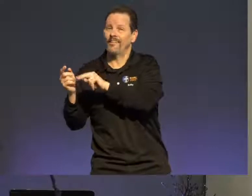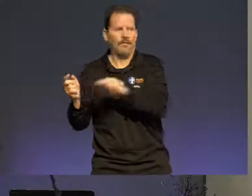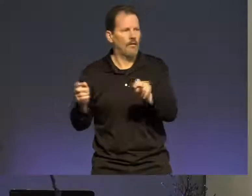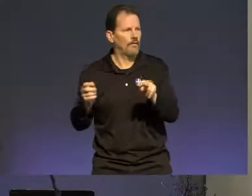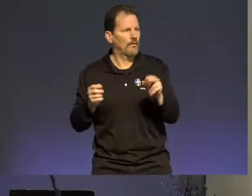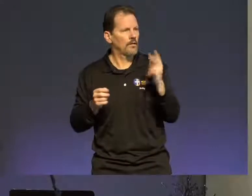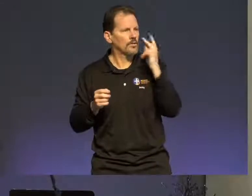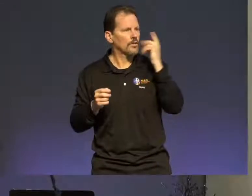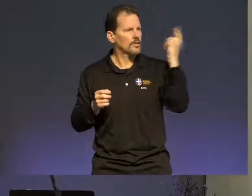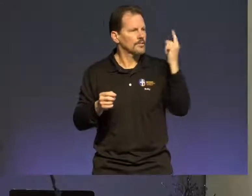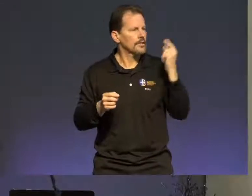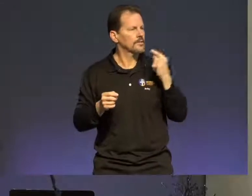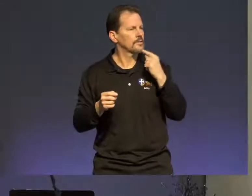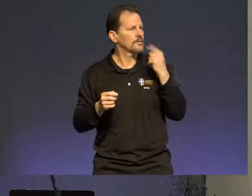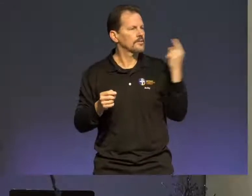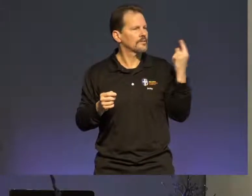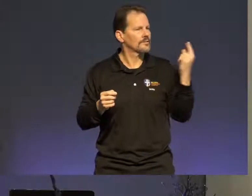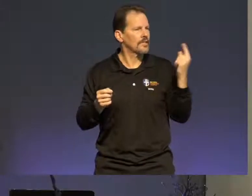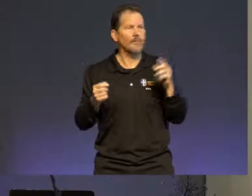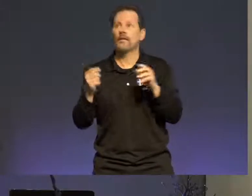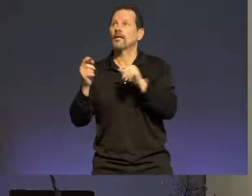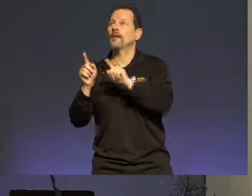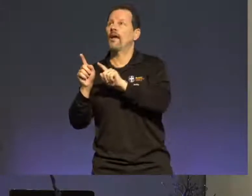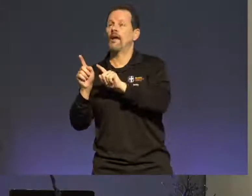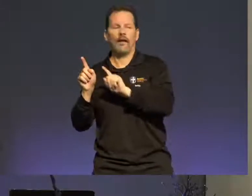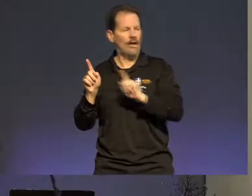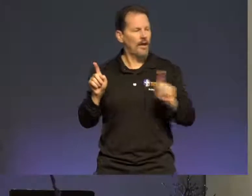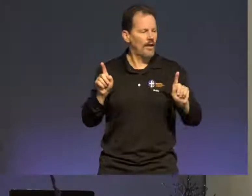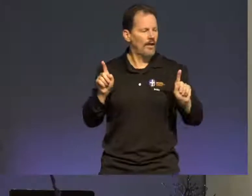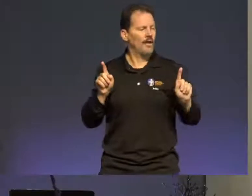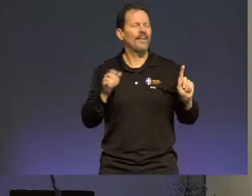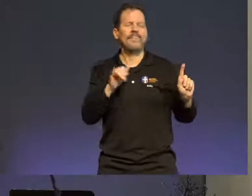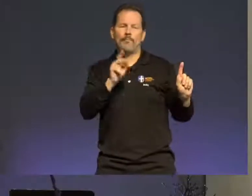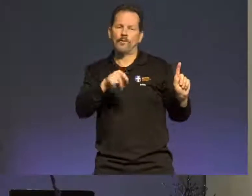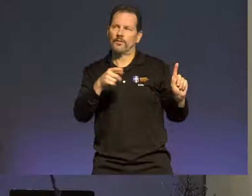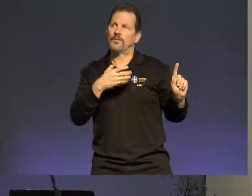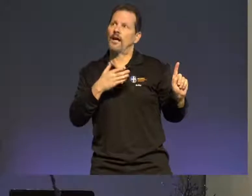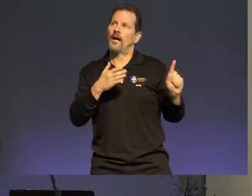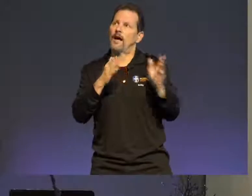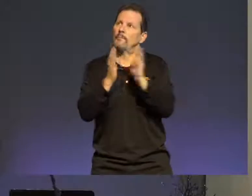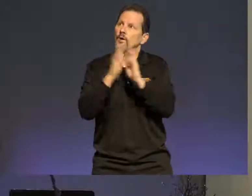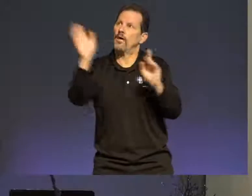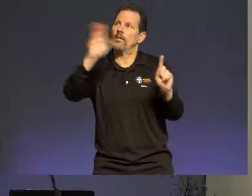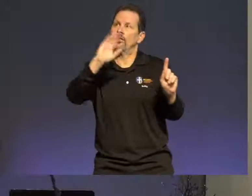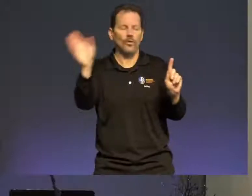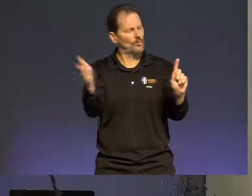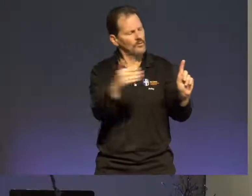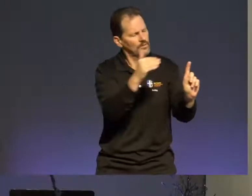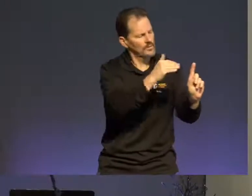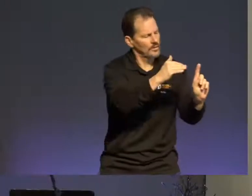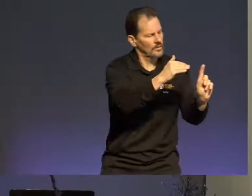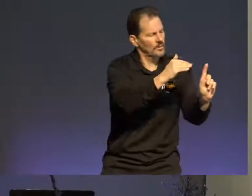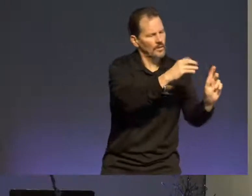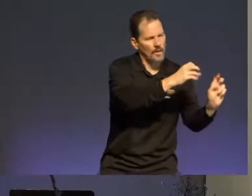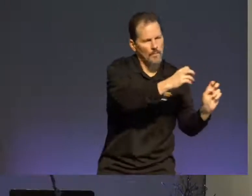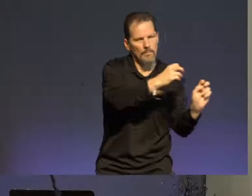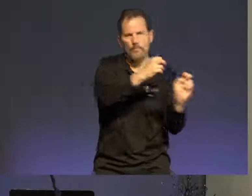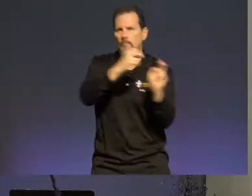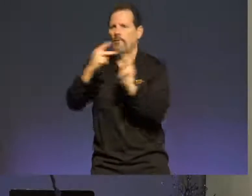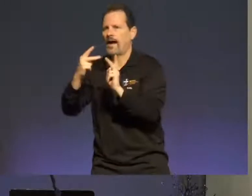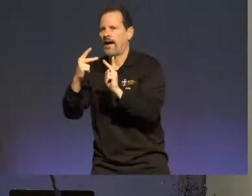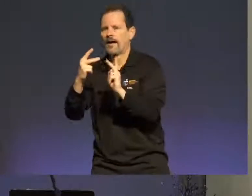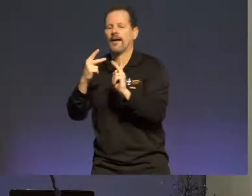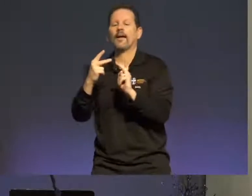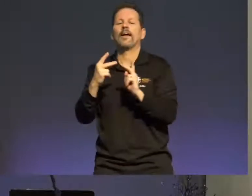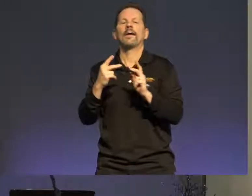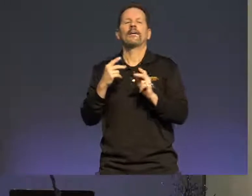you. And in that return, Lord, I pray that they might be connected with other believers so that the